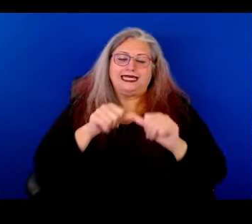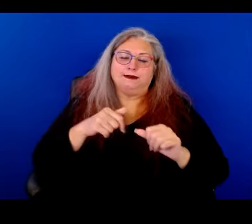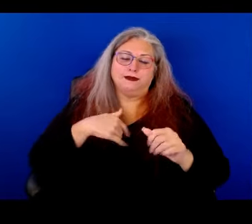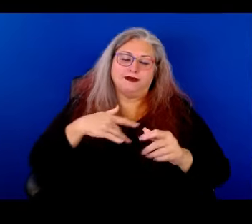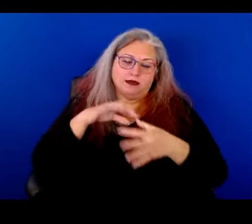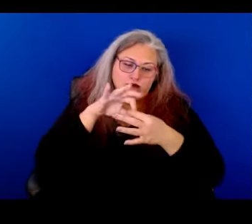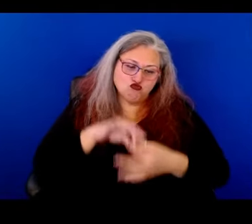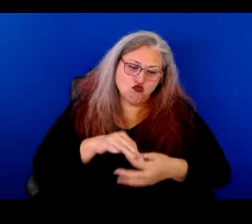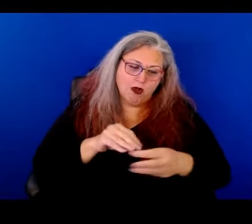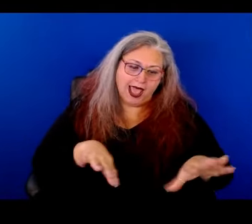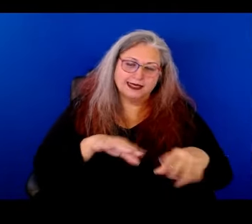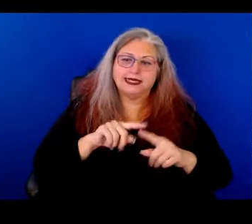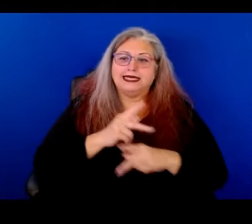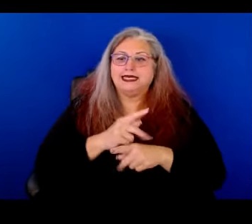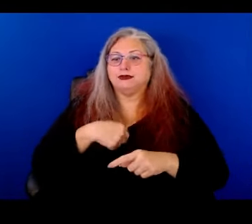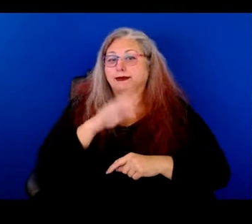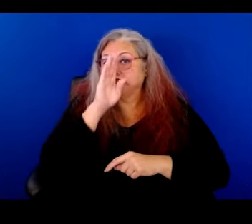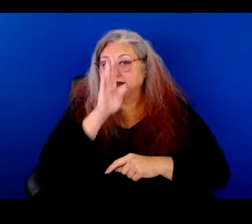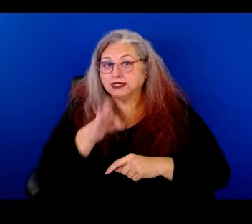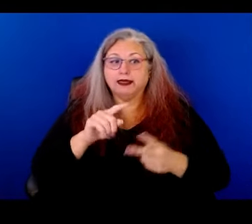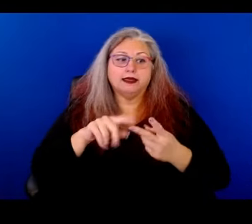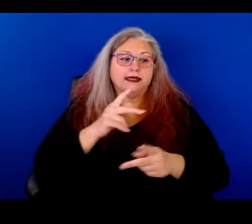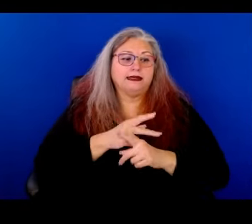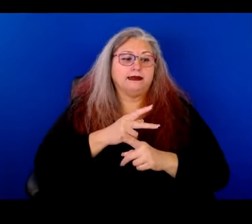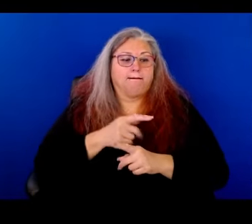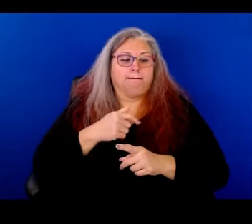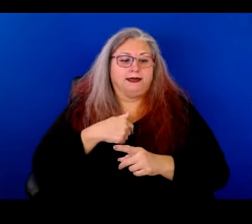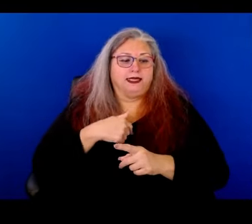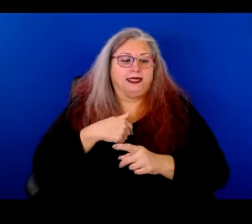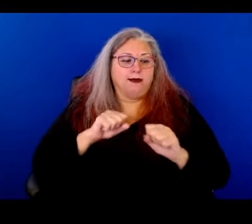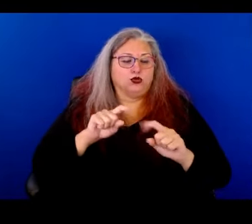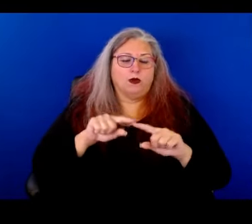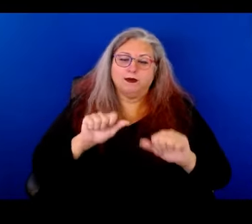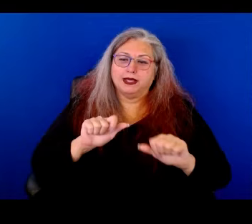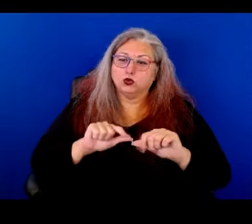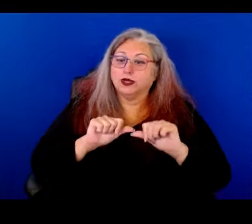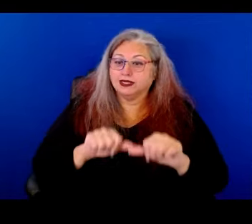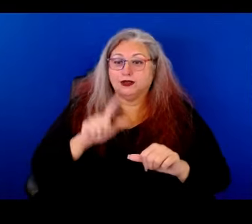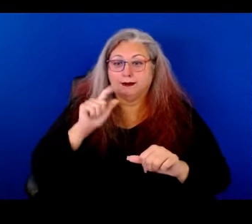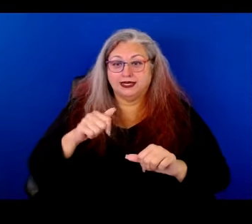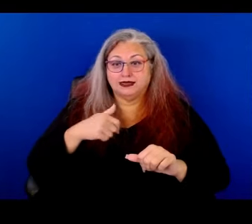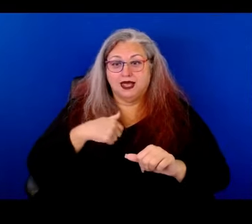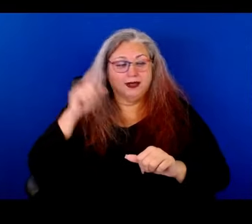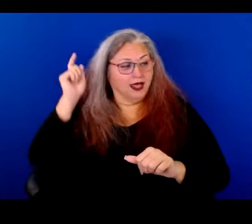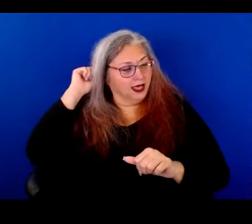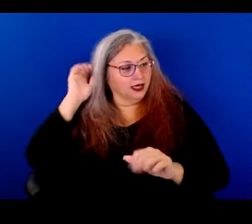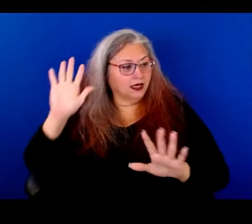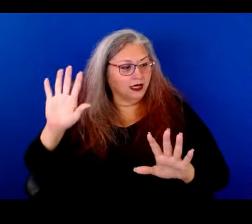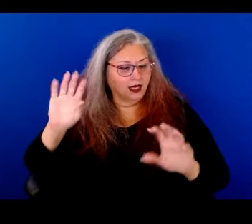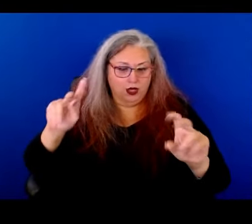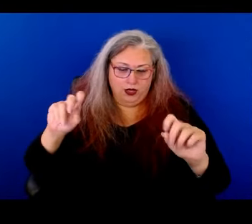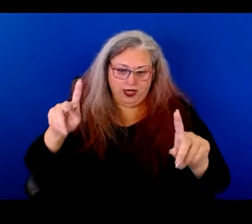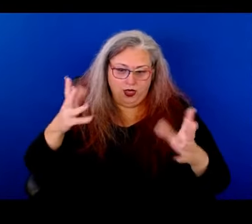grounded and keeps me sane and gives me the ability to go forward, because I'm like, okay,